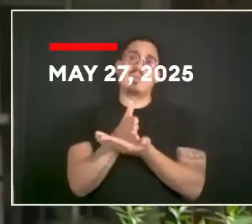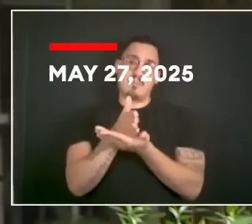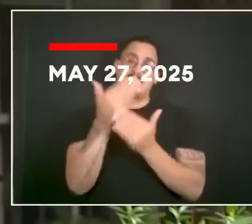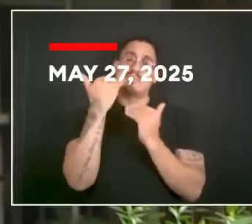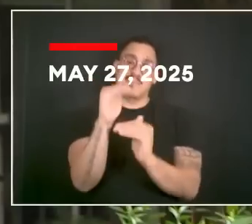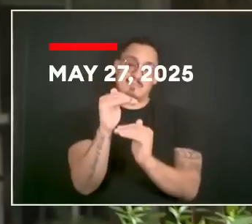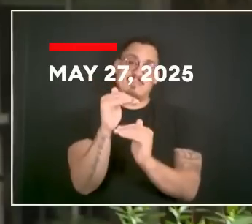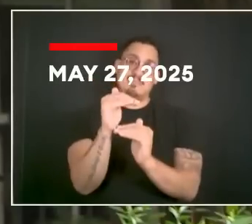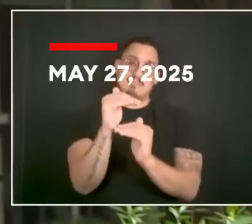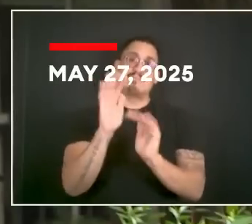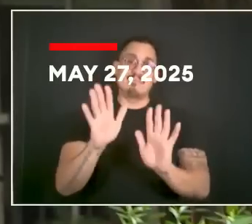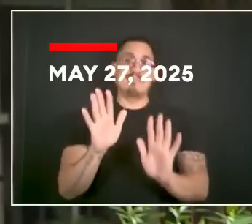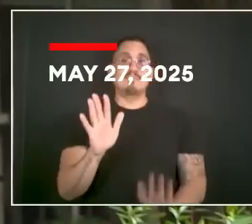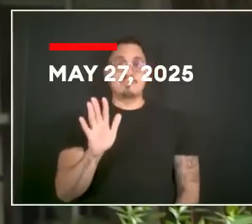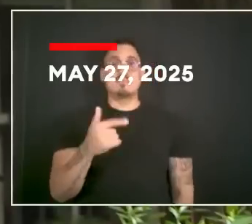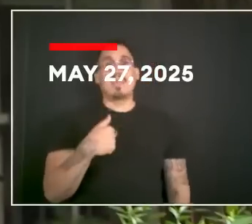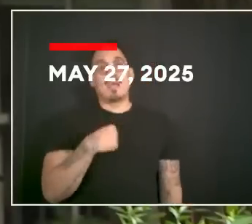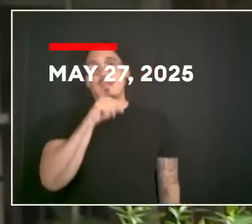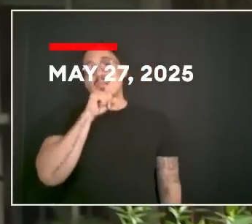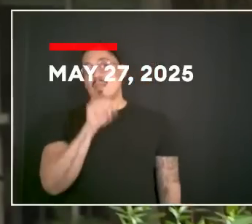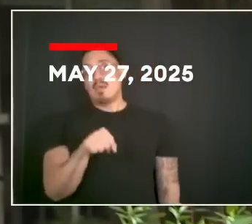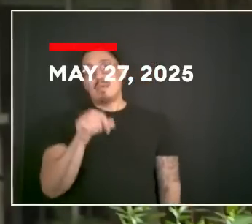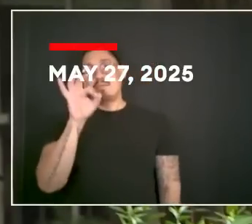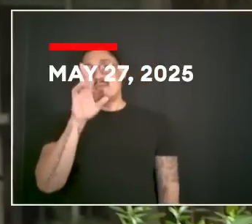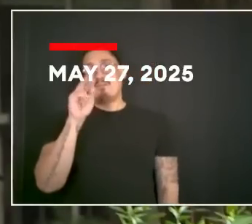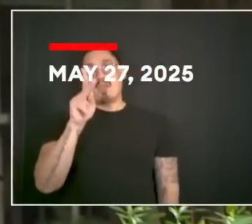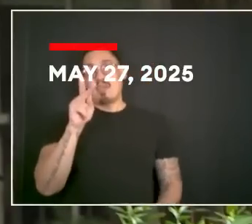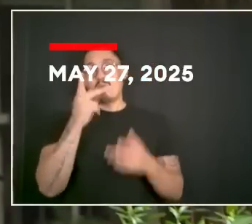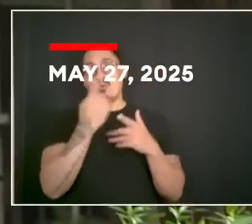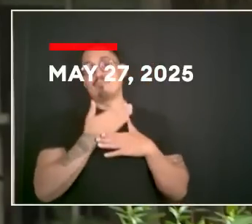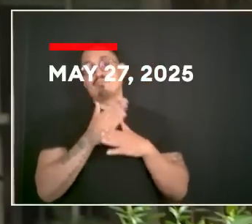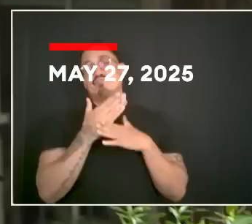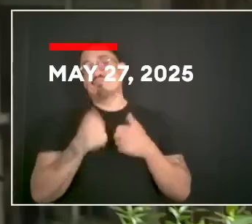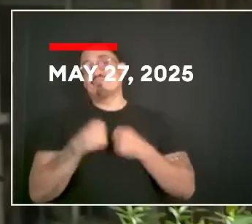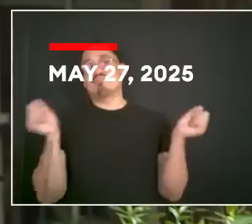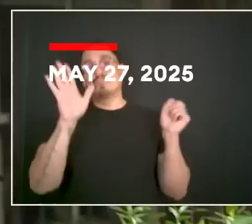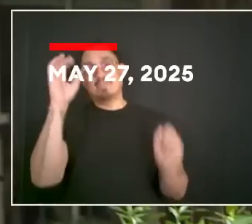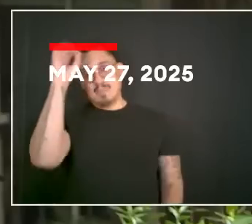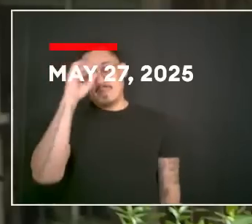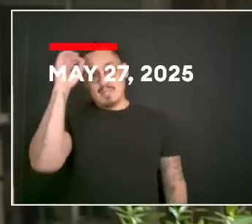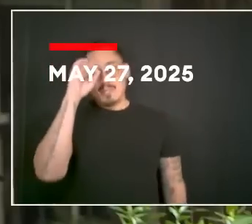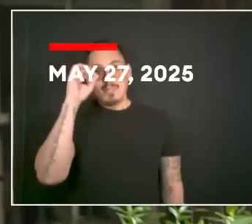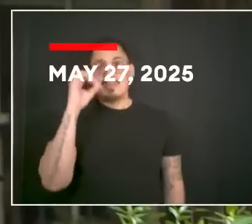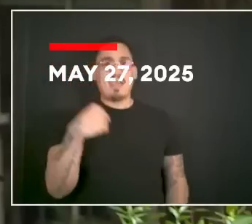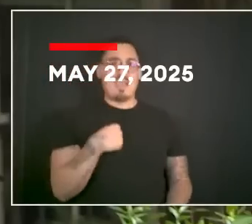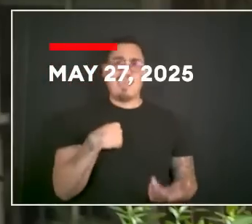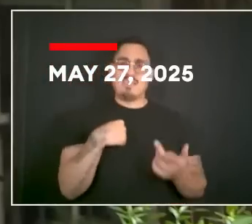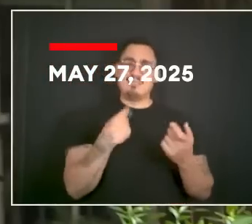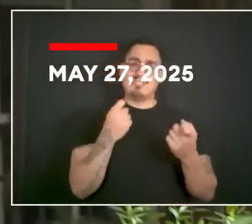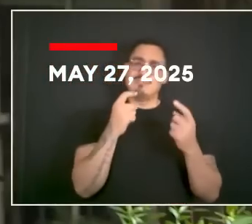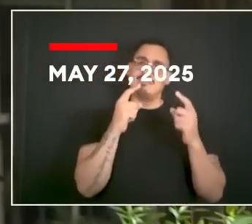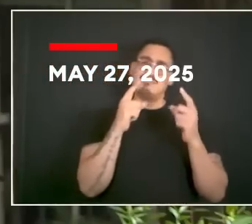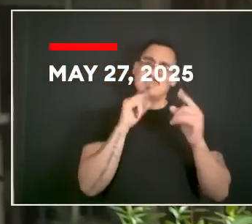Frank shares his opinions. I encourage him all the time. I say, you should tweet more and do more interviews because, you know, you